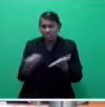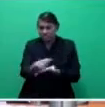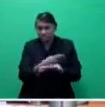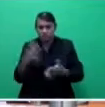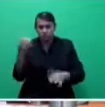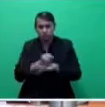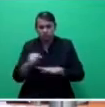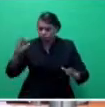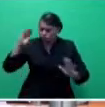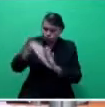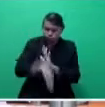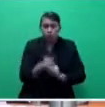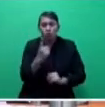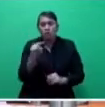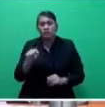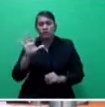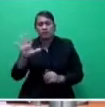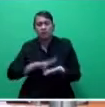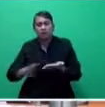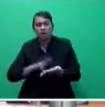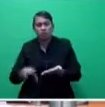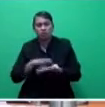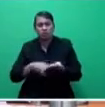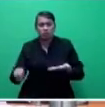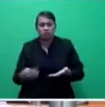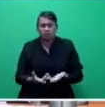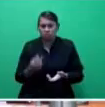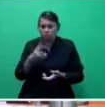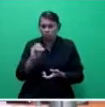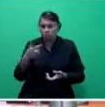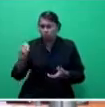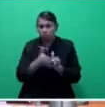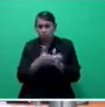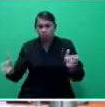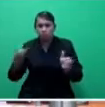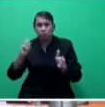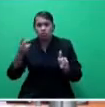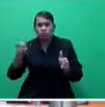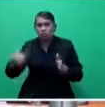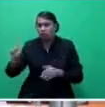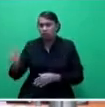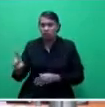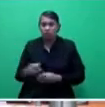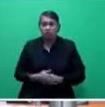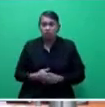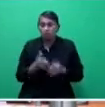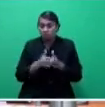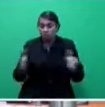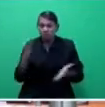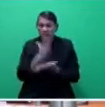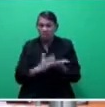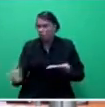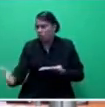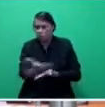billion in 2020-2021. Around half of the amount we collected pre-COVID-19, Mr. Speaker, sir. So